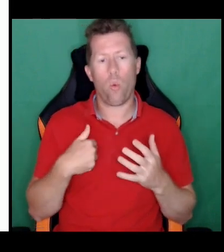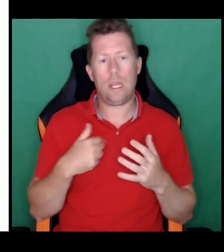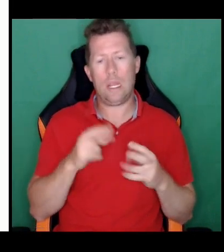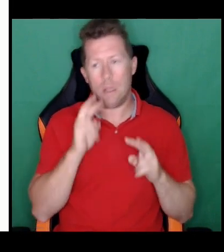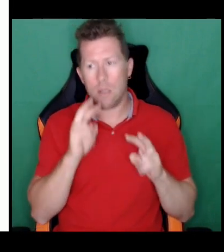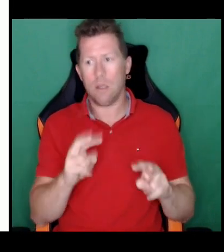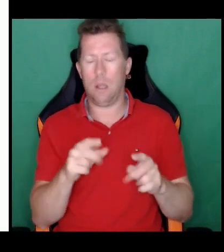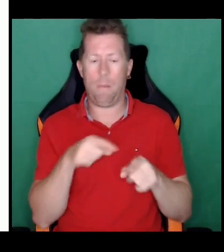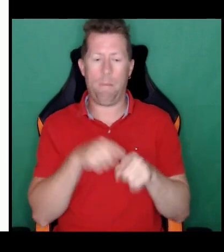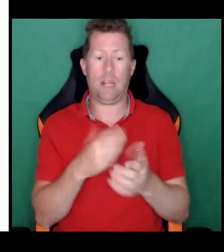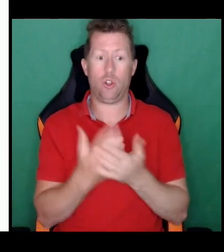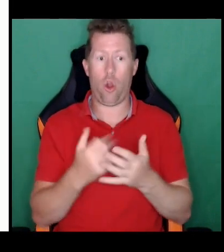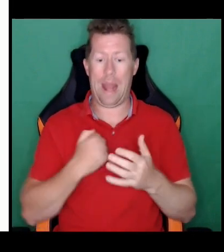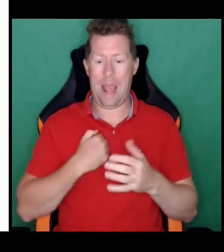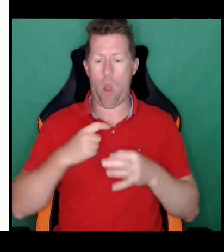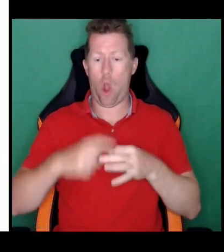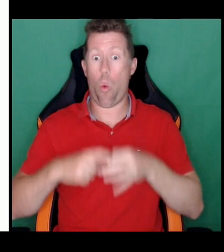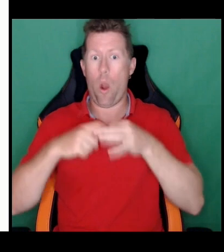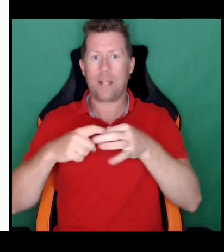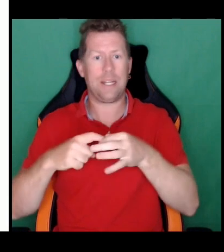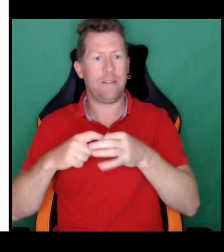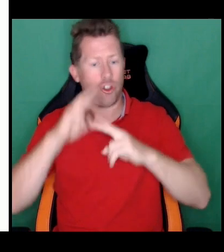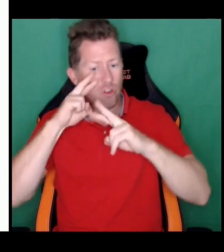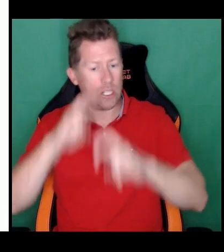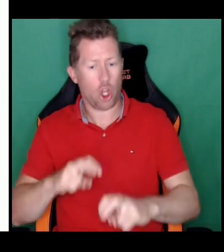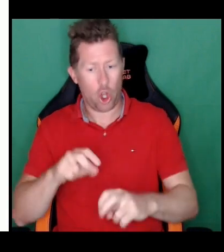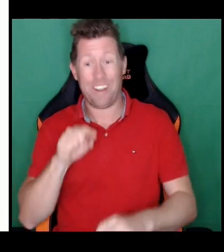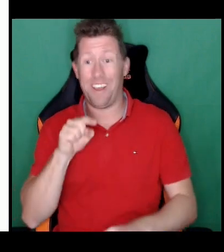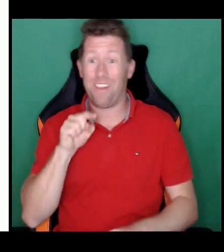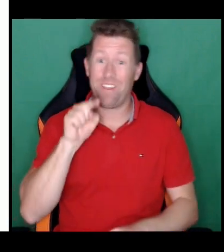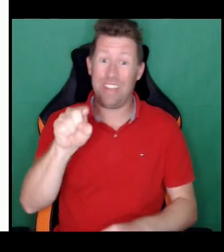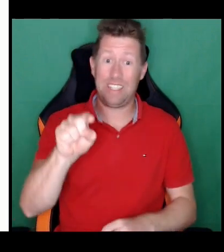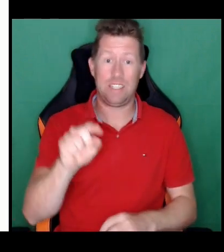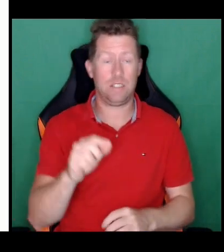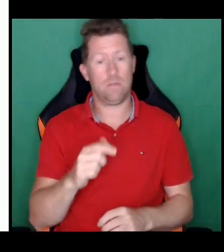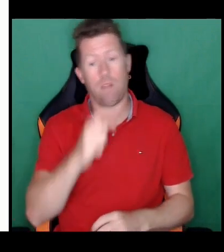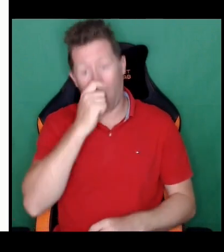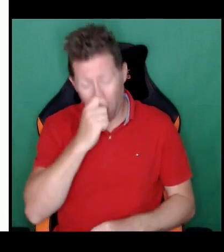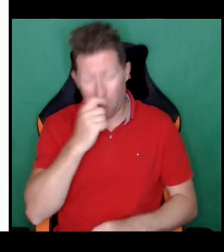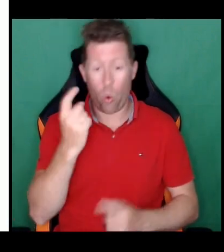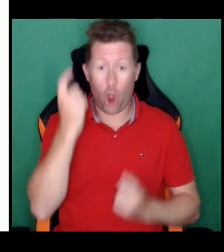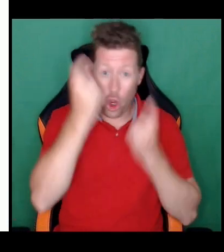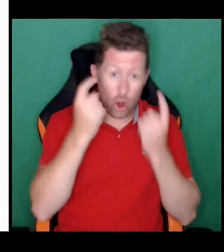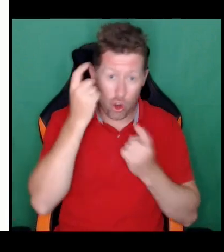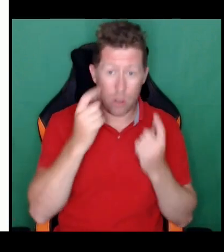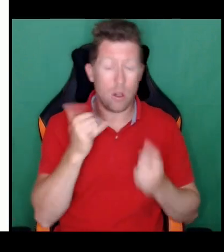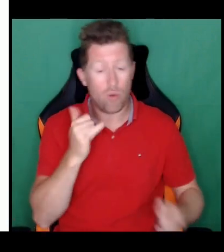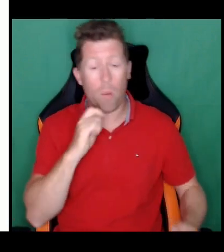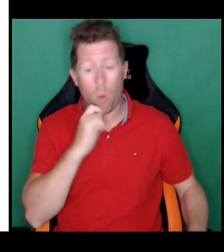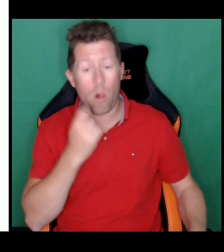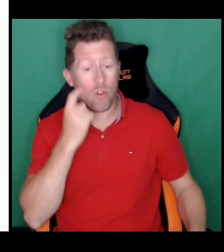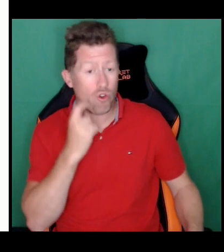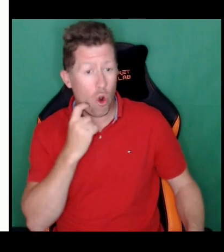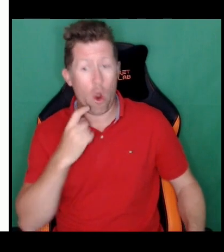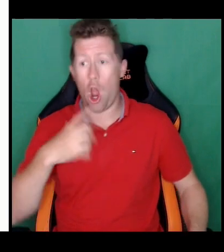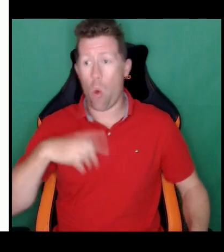the qualitative research that preceded the segmentation, that this is the group that are curious, that think they'll probably try in the future. And the reason they